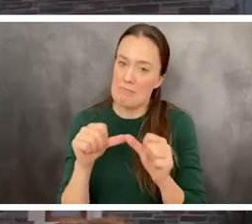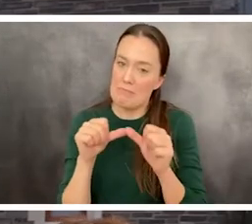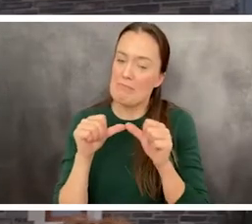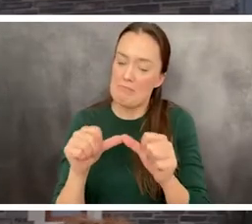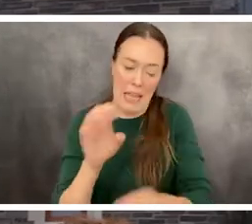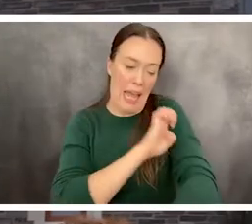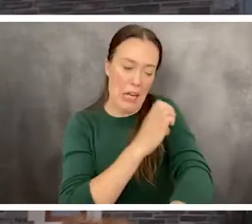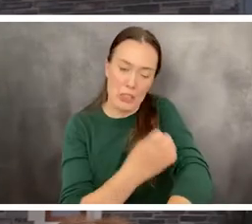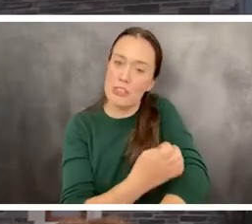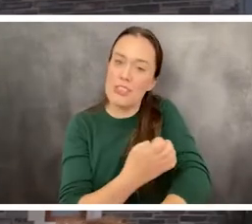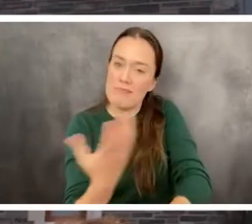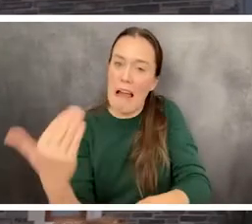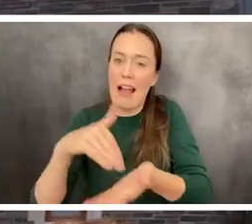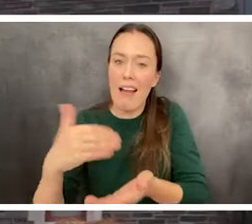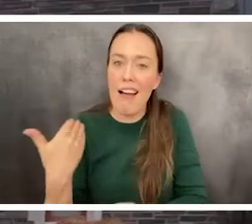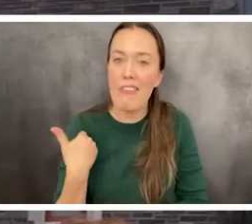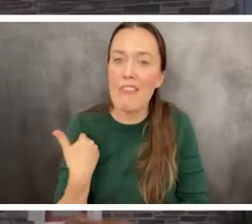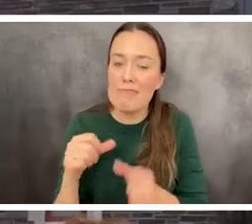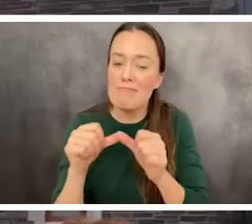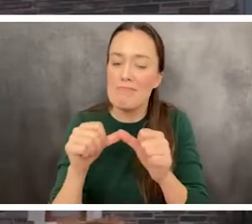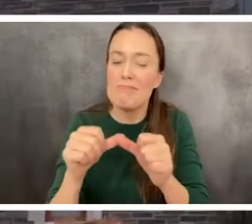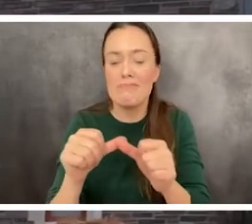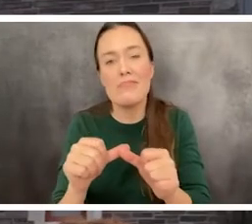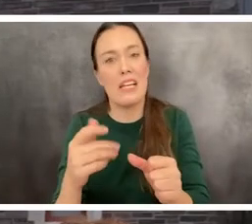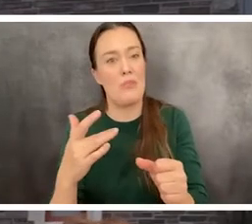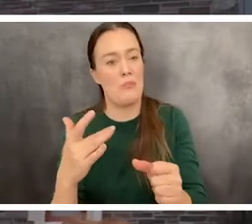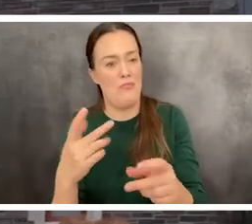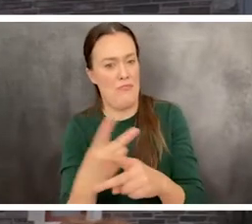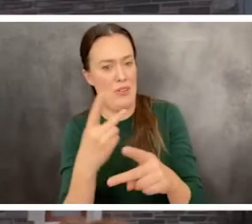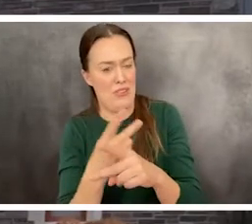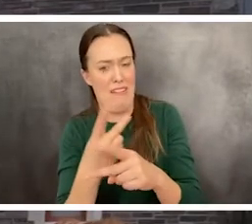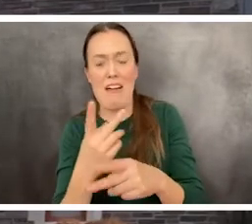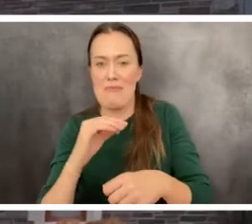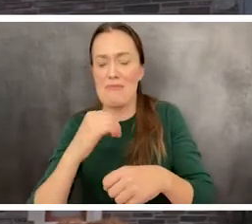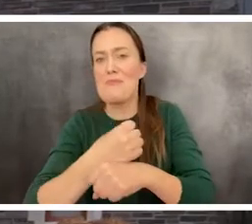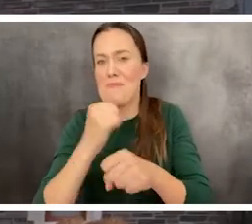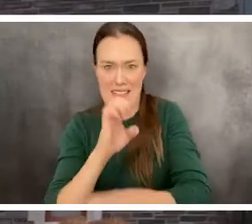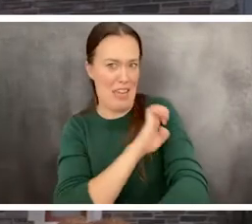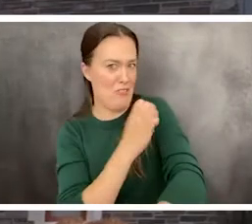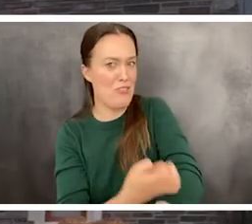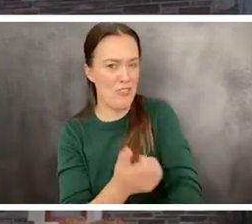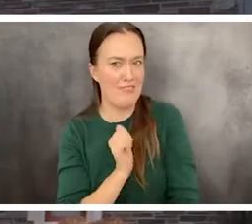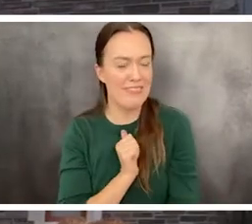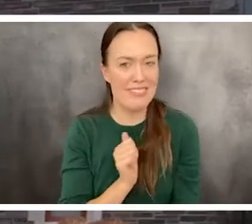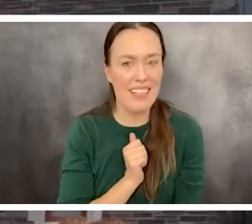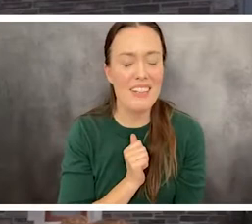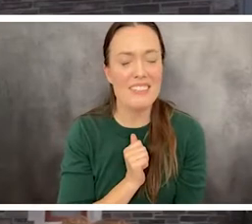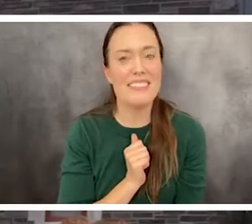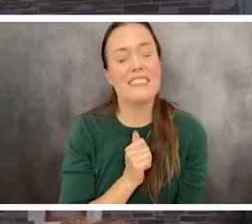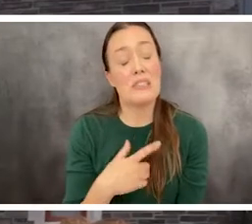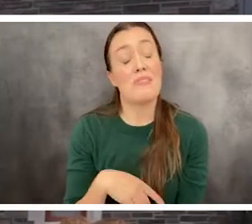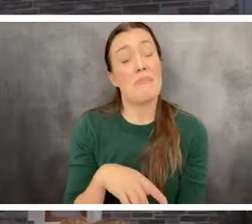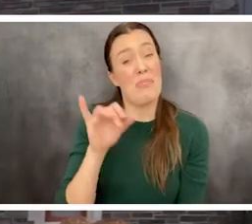been picking up momentum and we have more energy and space and we've learned how to create that energy ourselves. But I